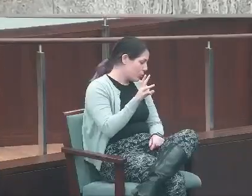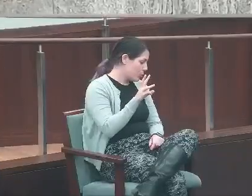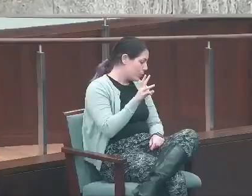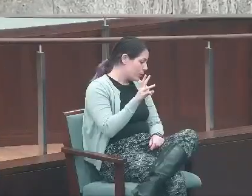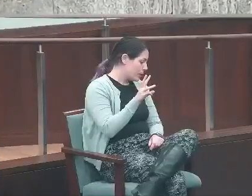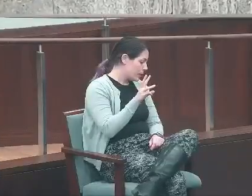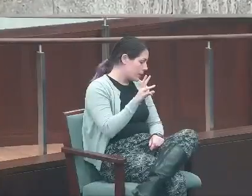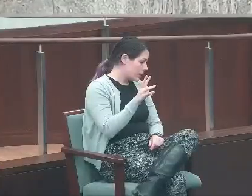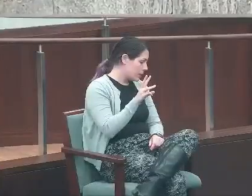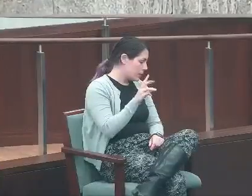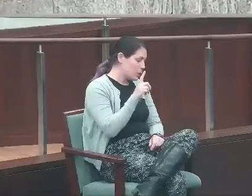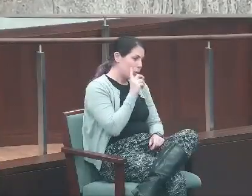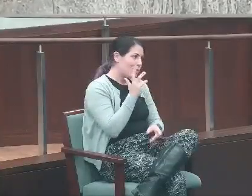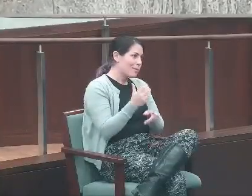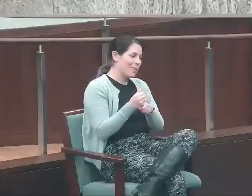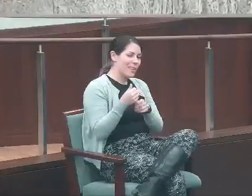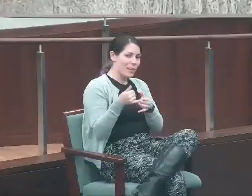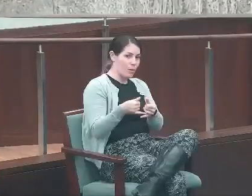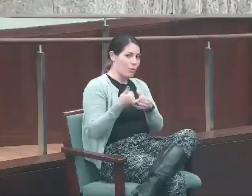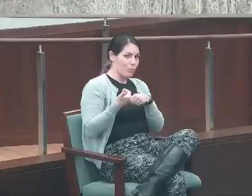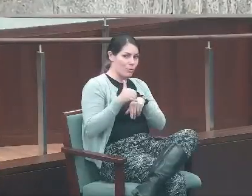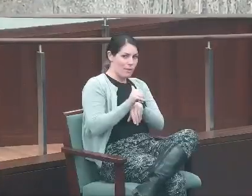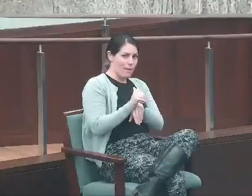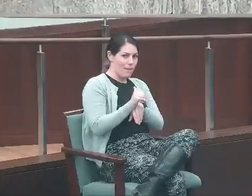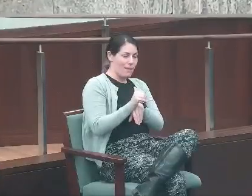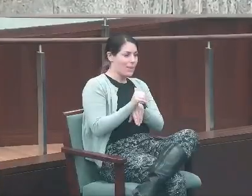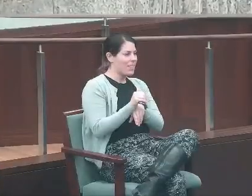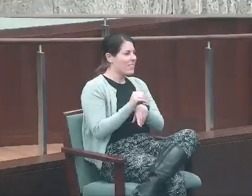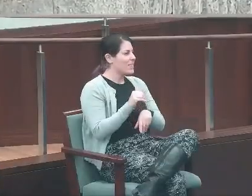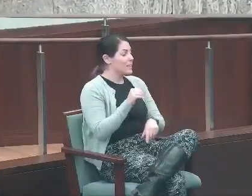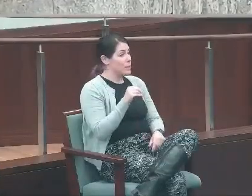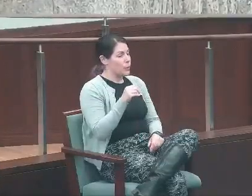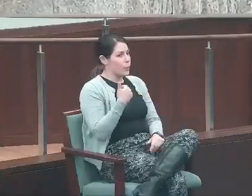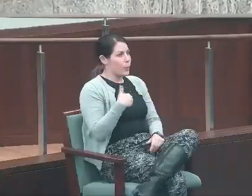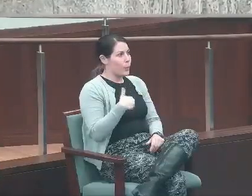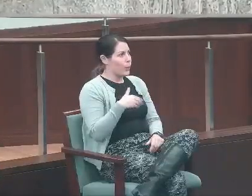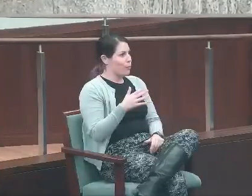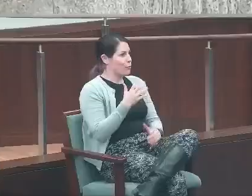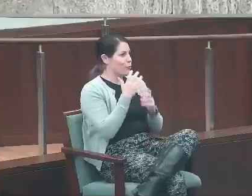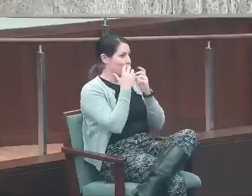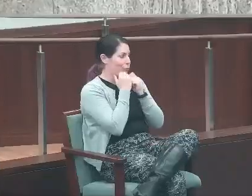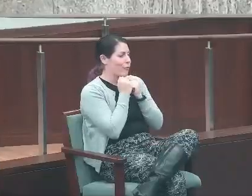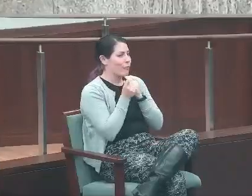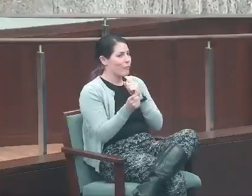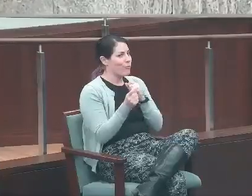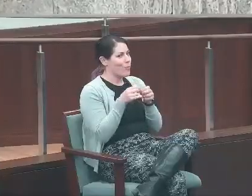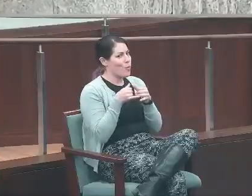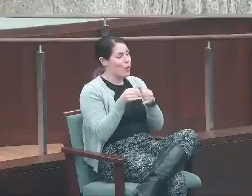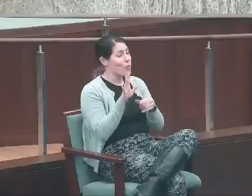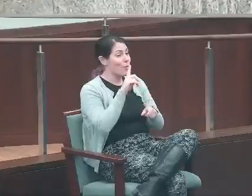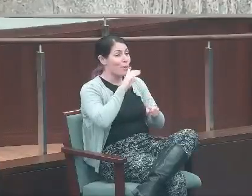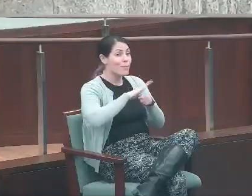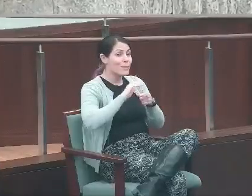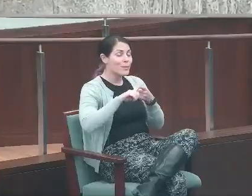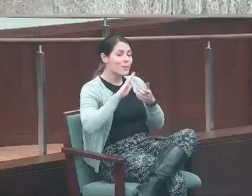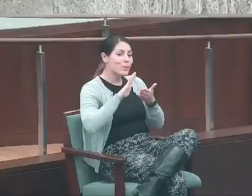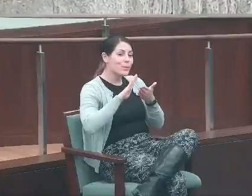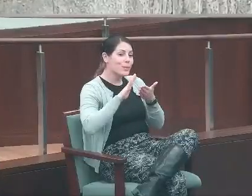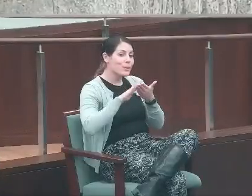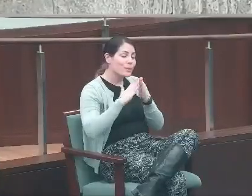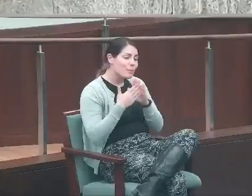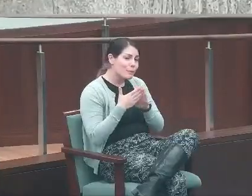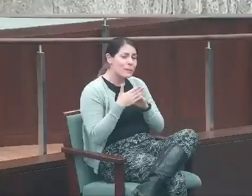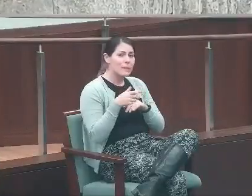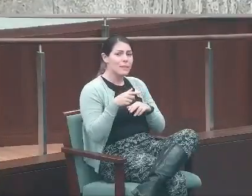this evening. I can think of no one more deserving. Your commitment to this community, to